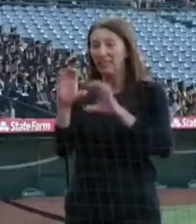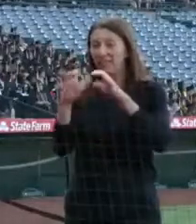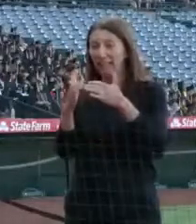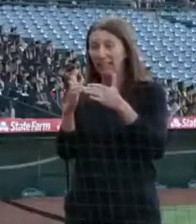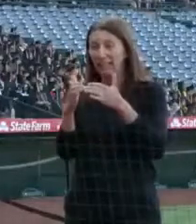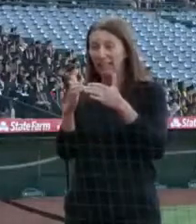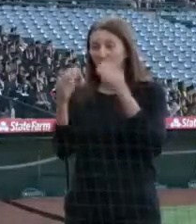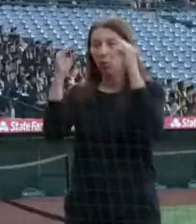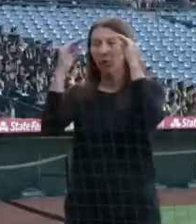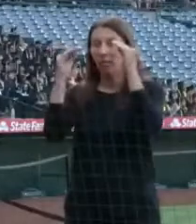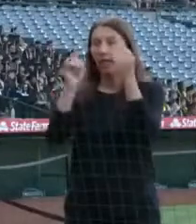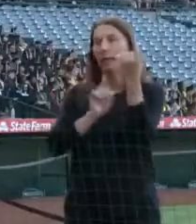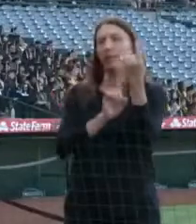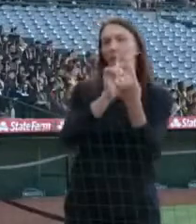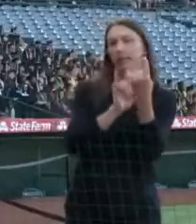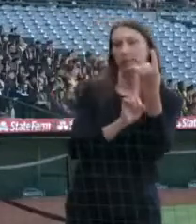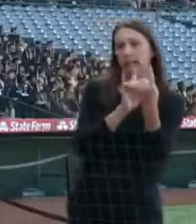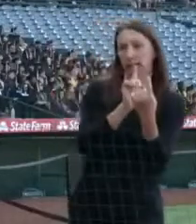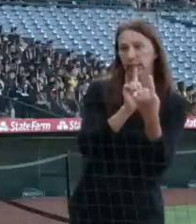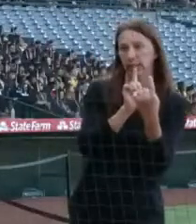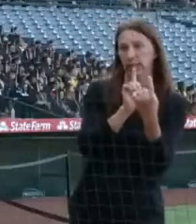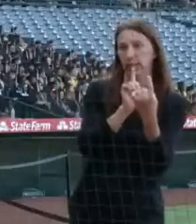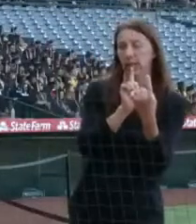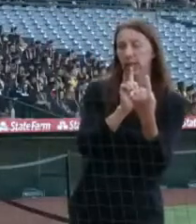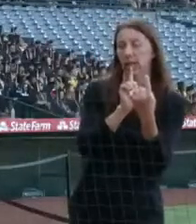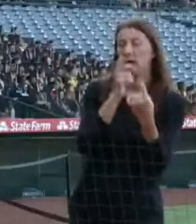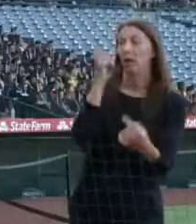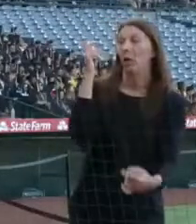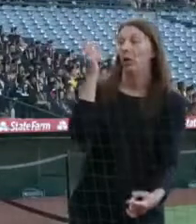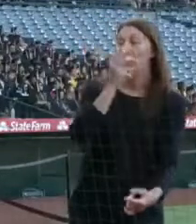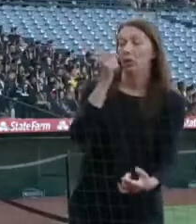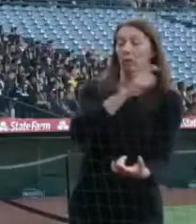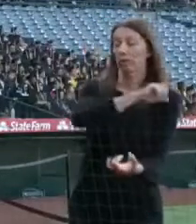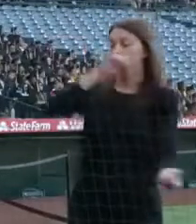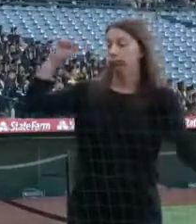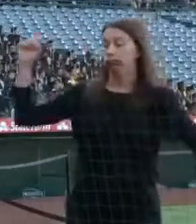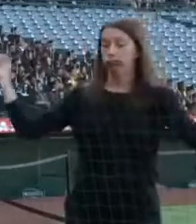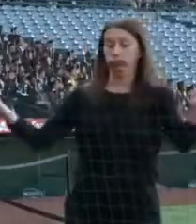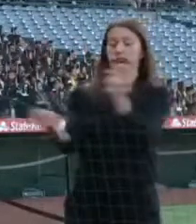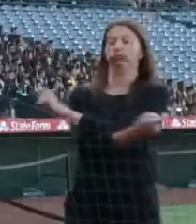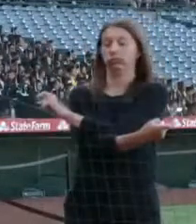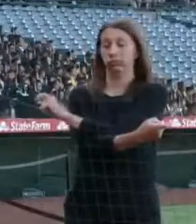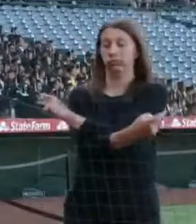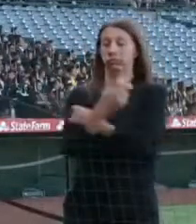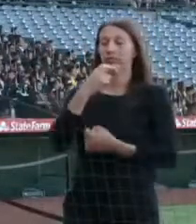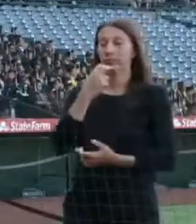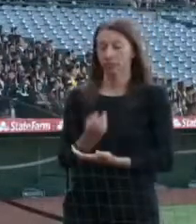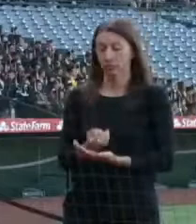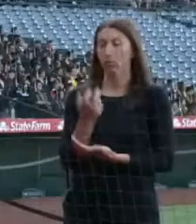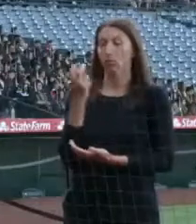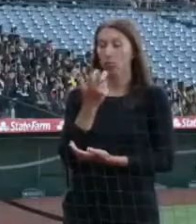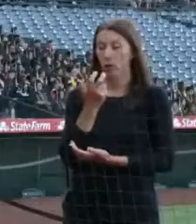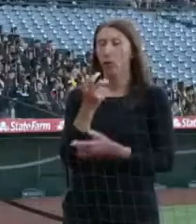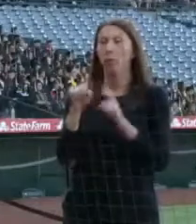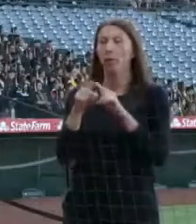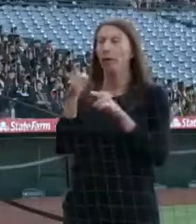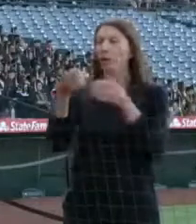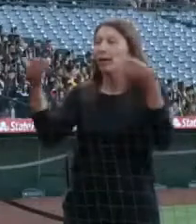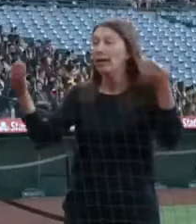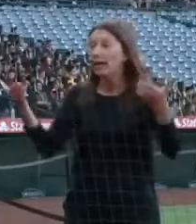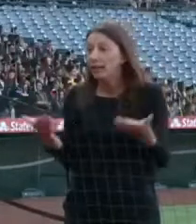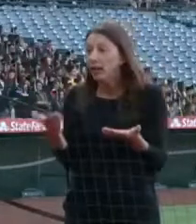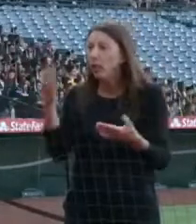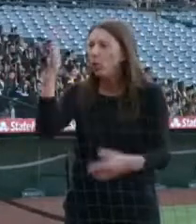were taught in person. What a turnaround. But yet you are here because of